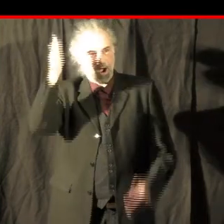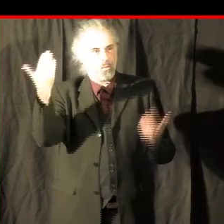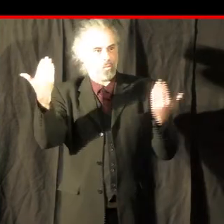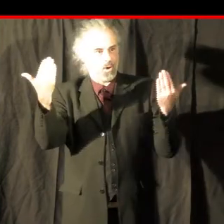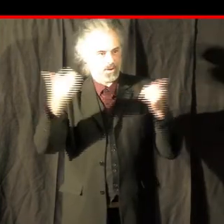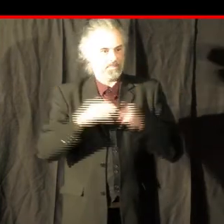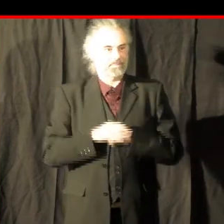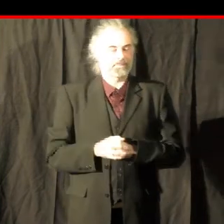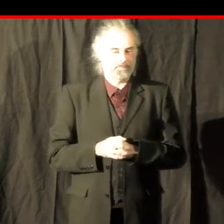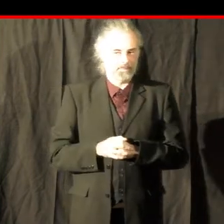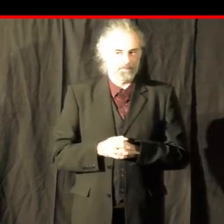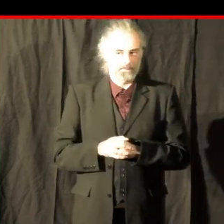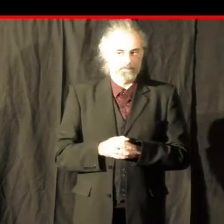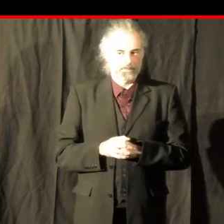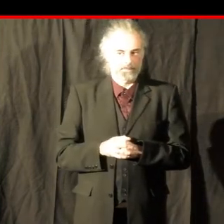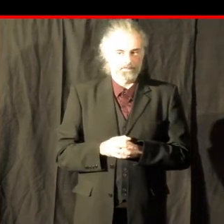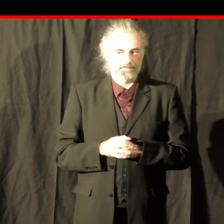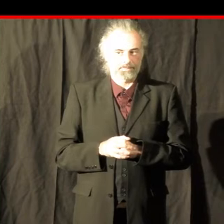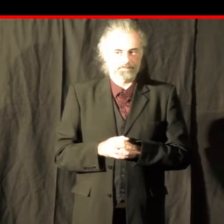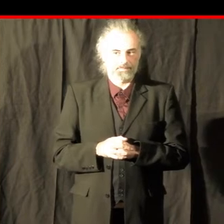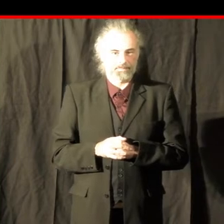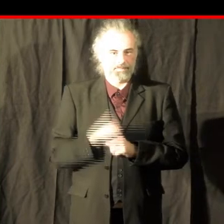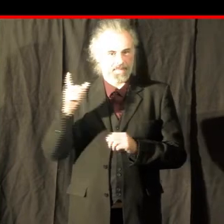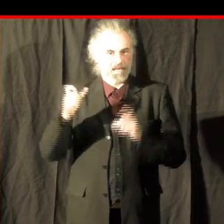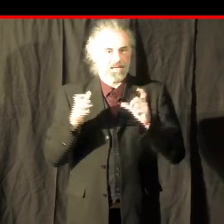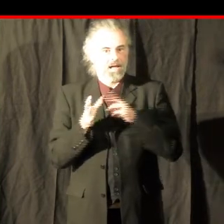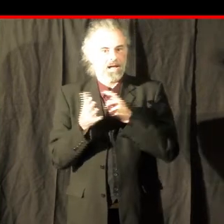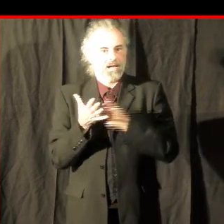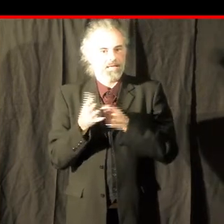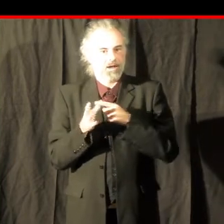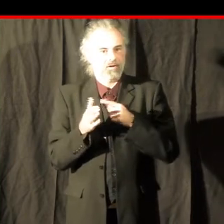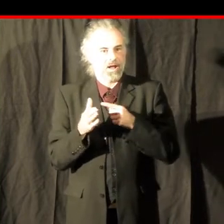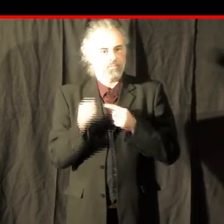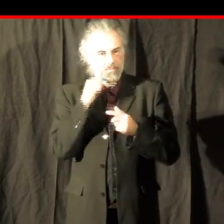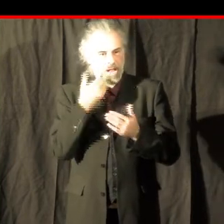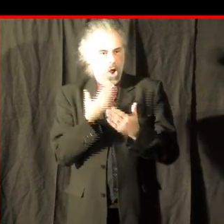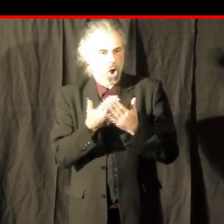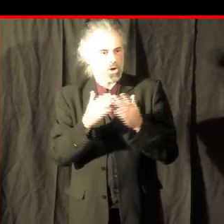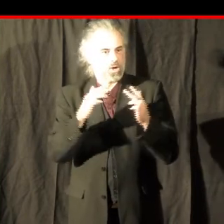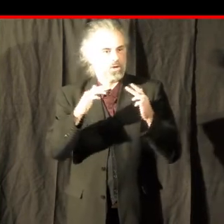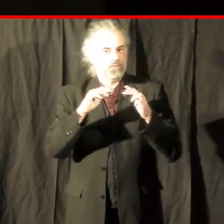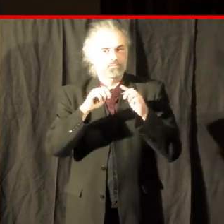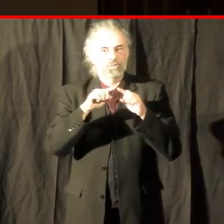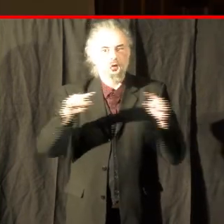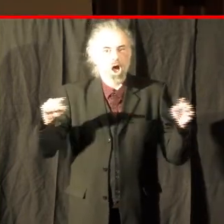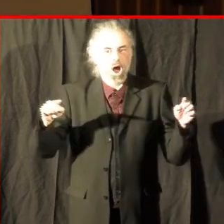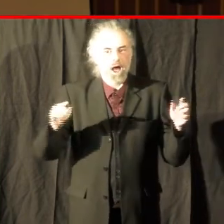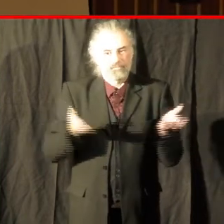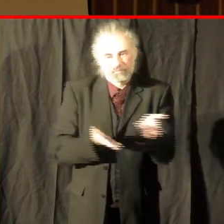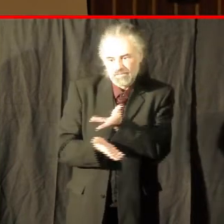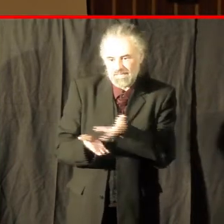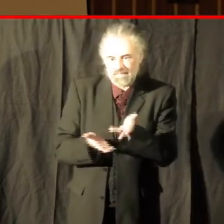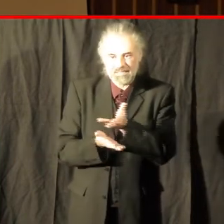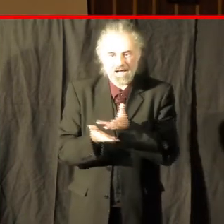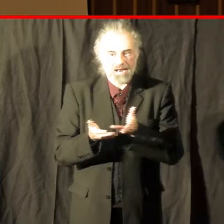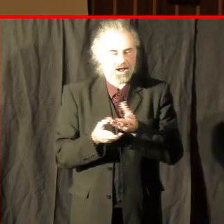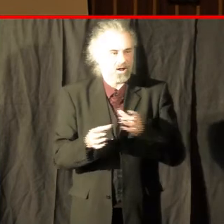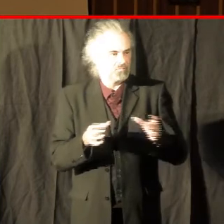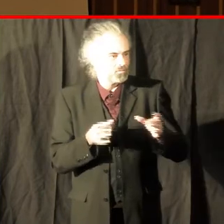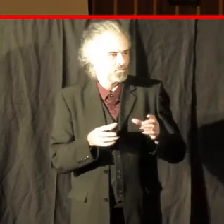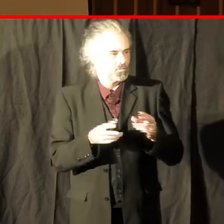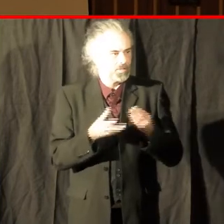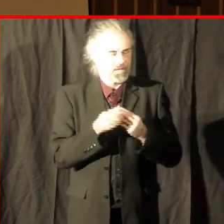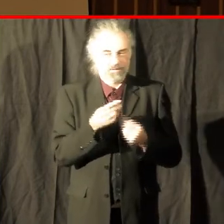everyone. So Cara is going to be our online facilitator with our group here. Would you mind just very